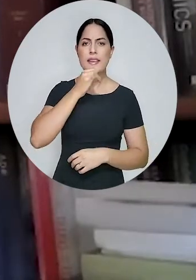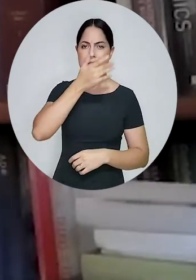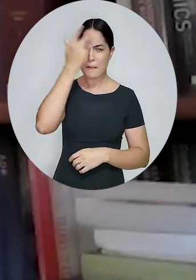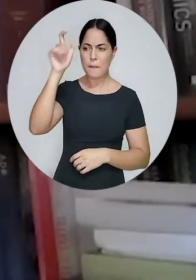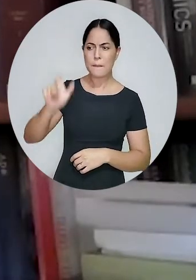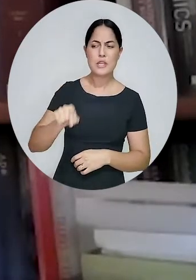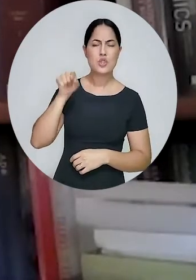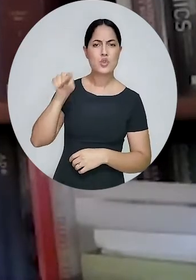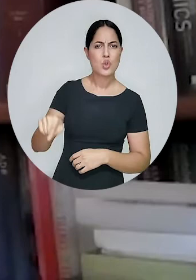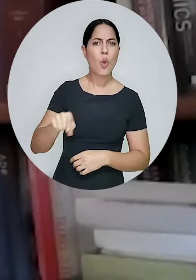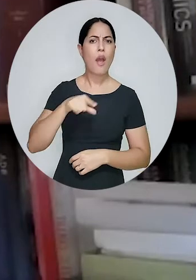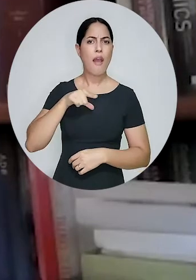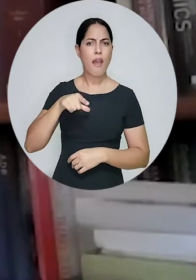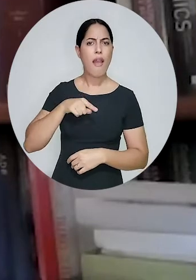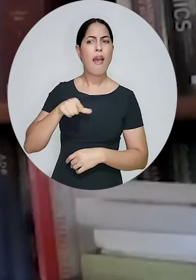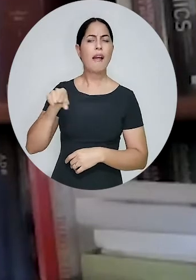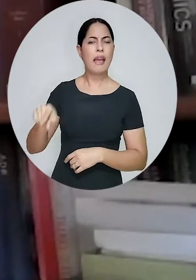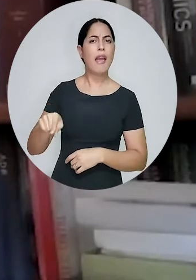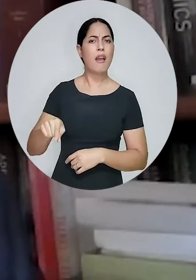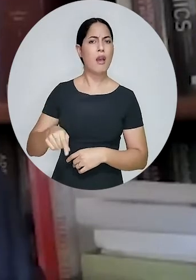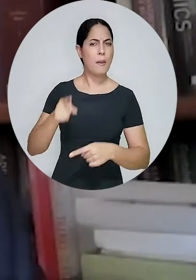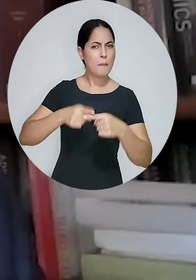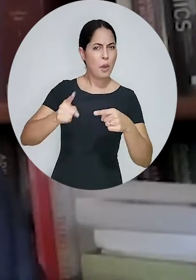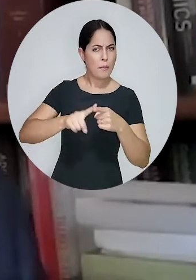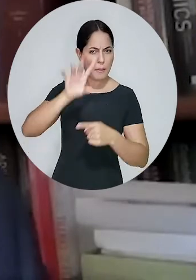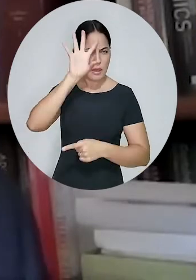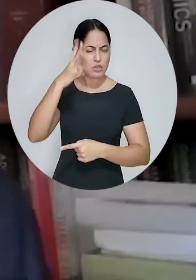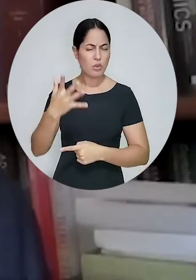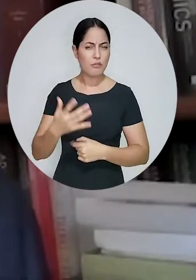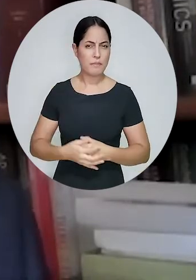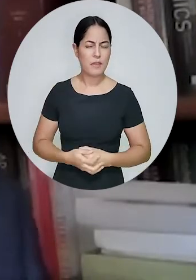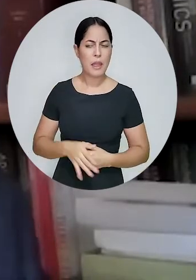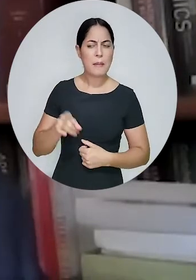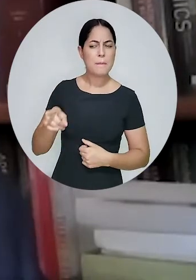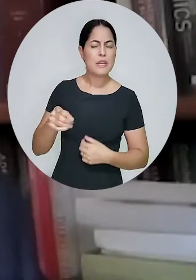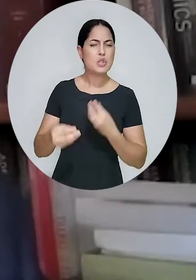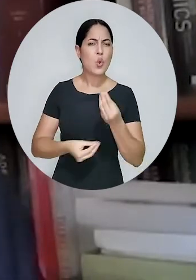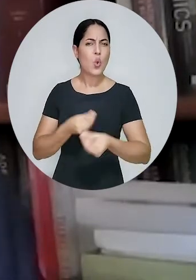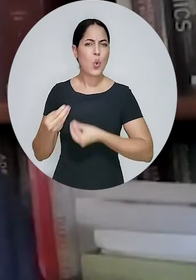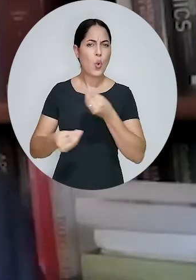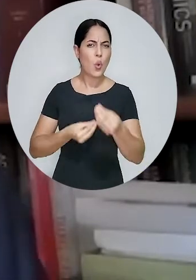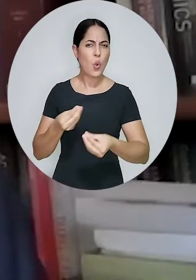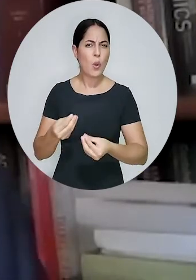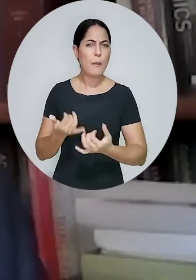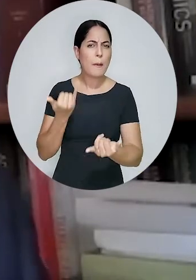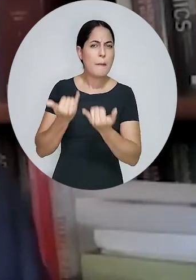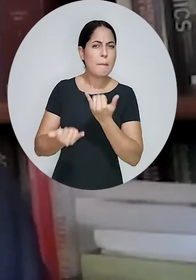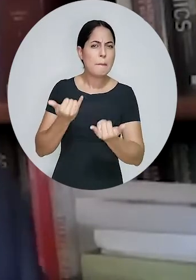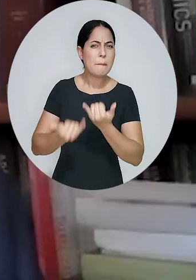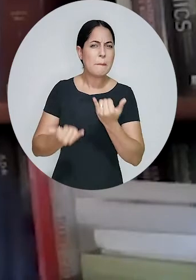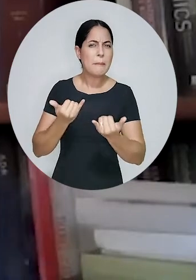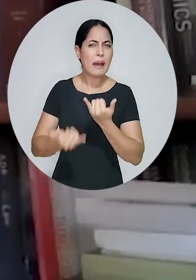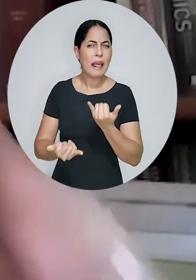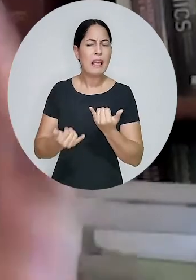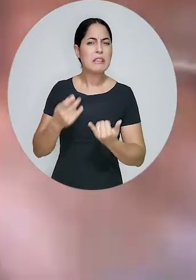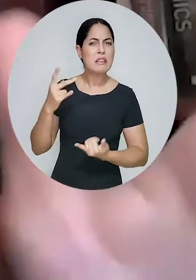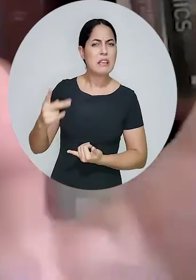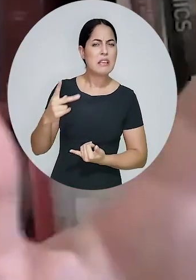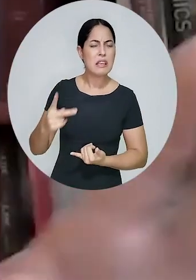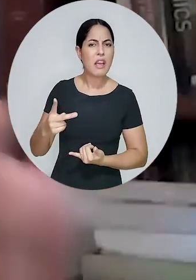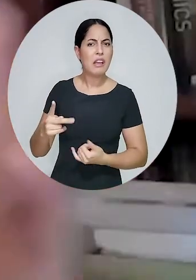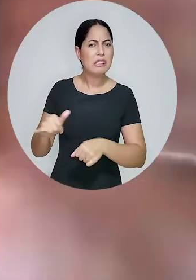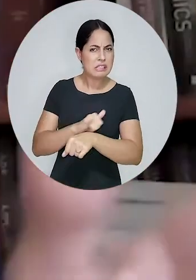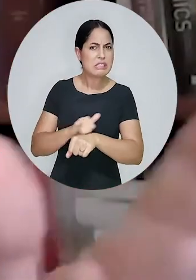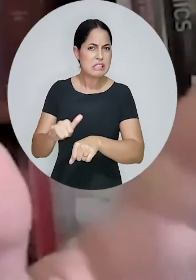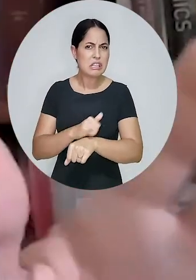a conflict resolution expert does triage. It sounds